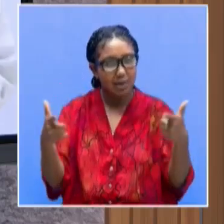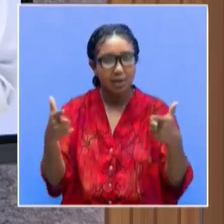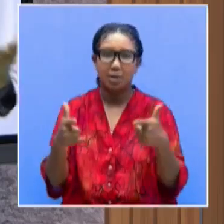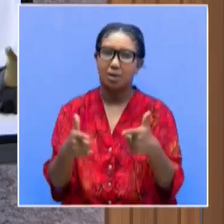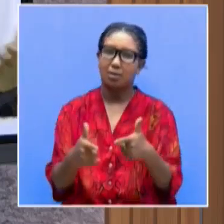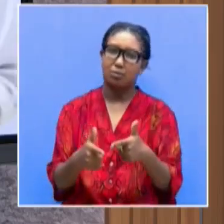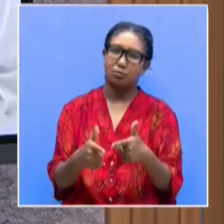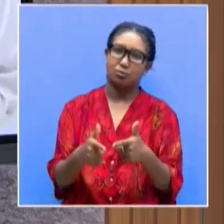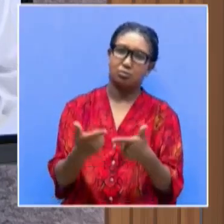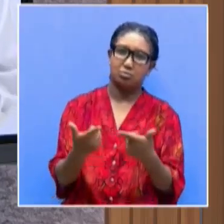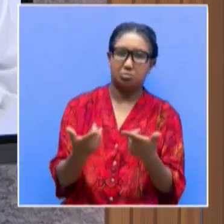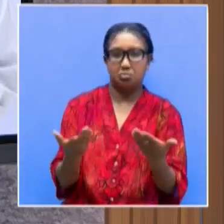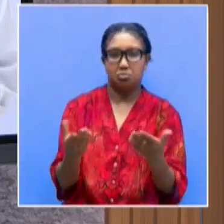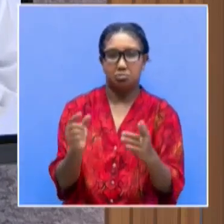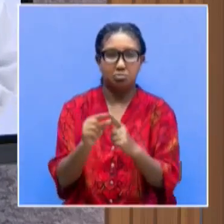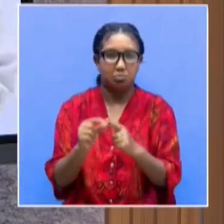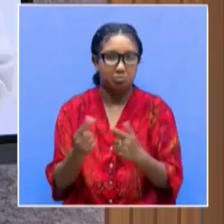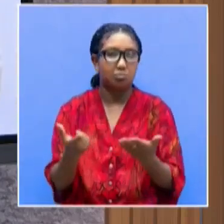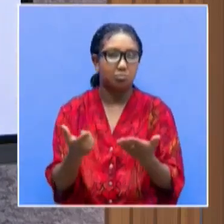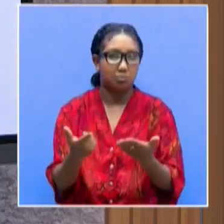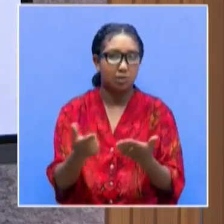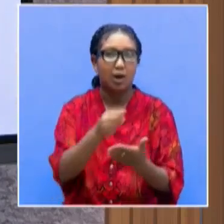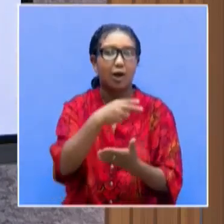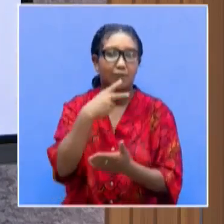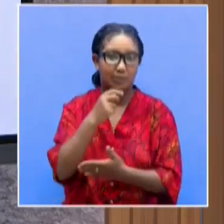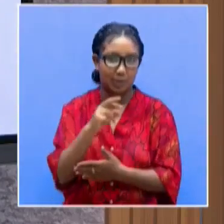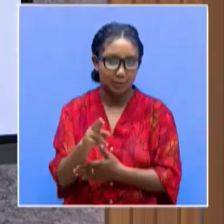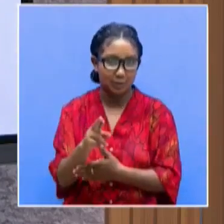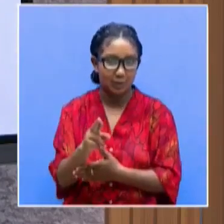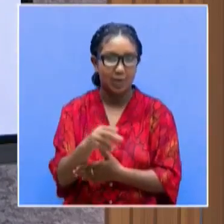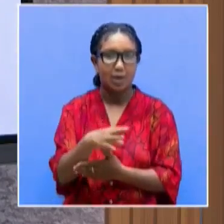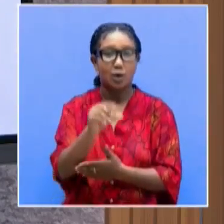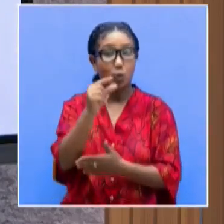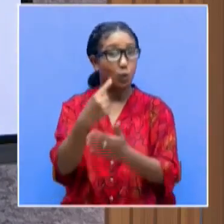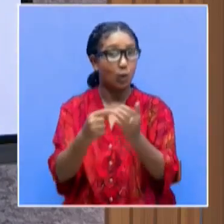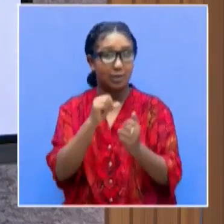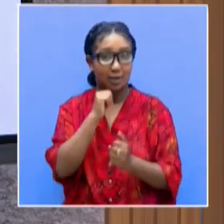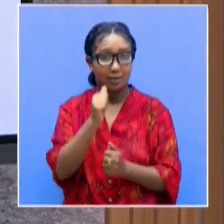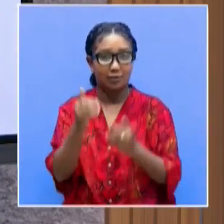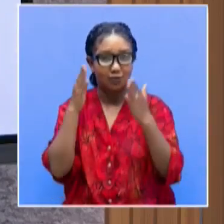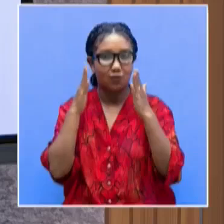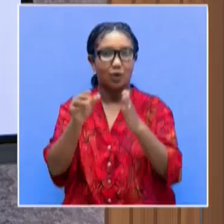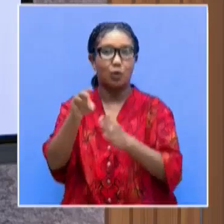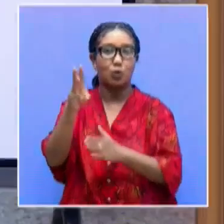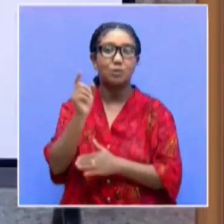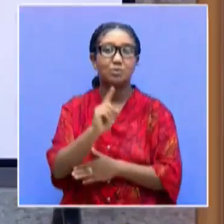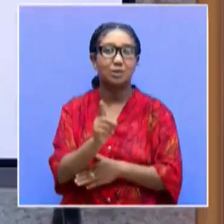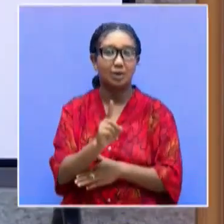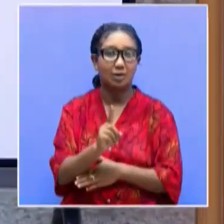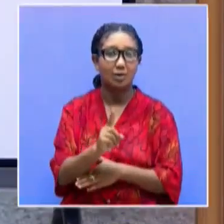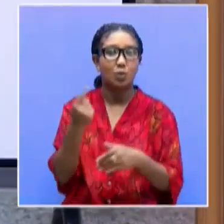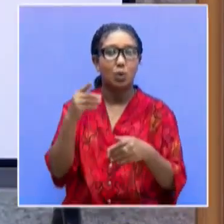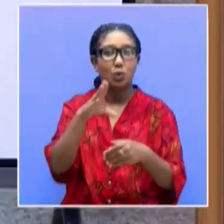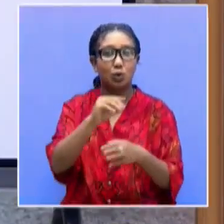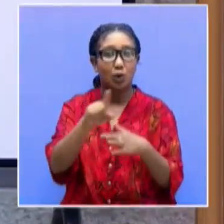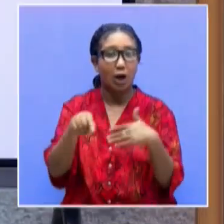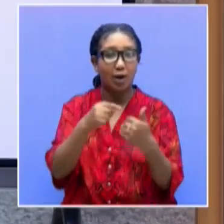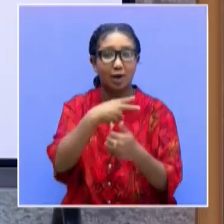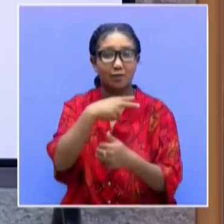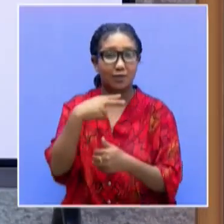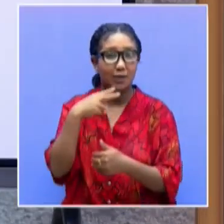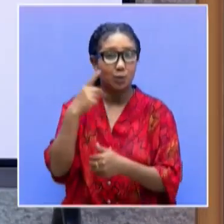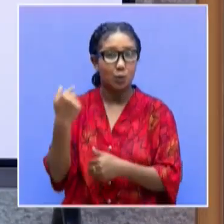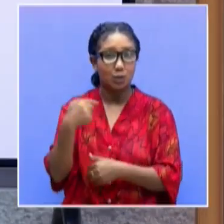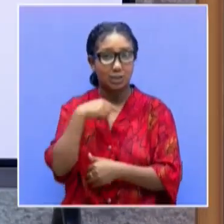to? These words are also what? Adverbs. And not only that, our focus was that when we talk about adverbs, we